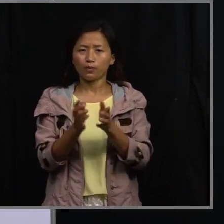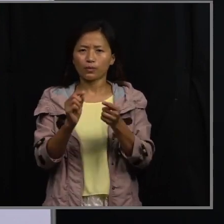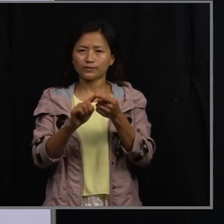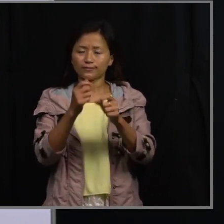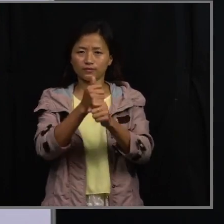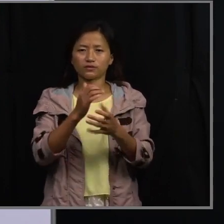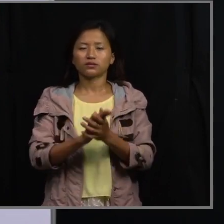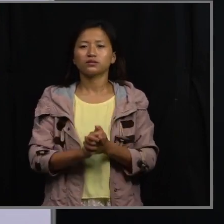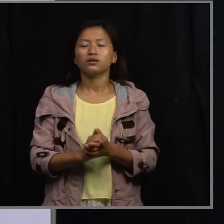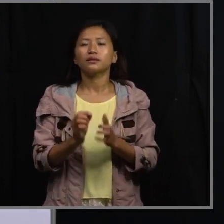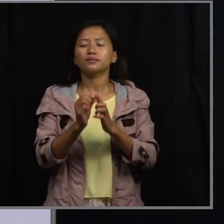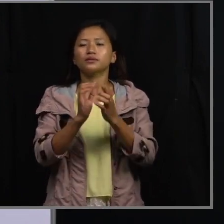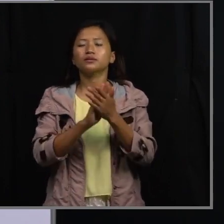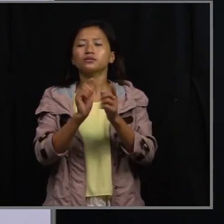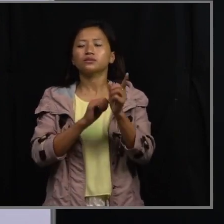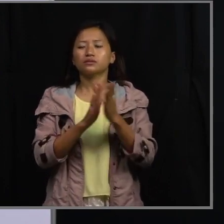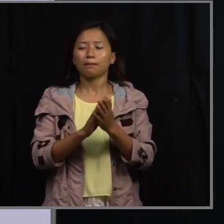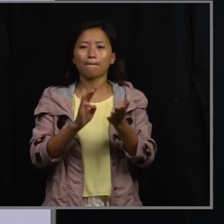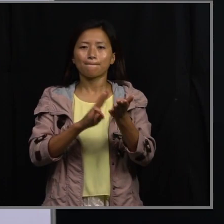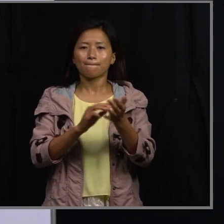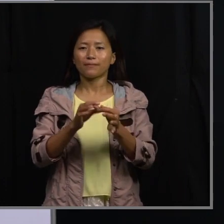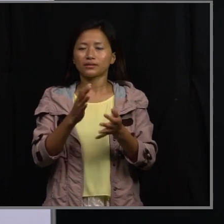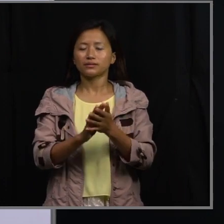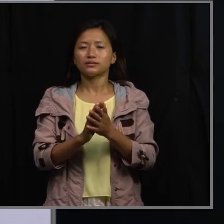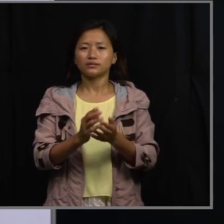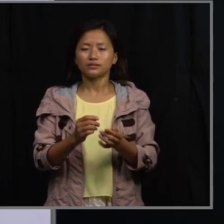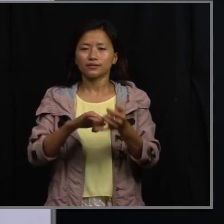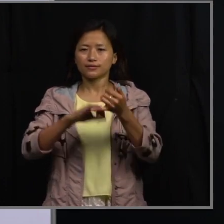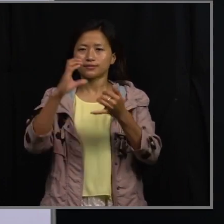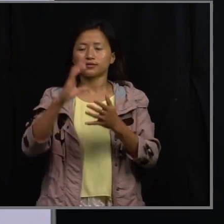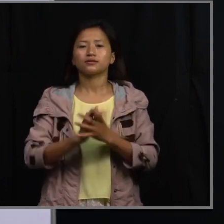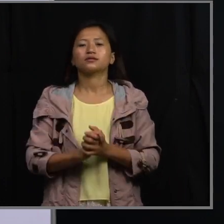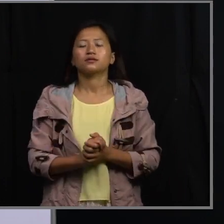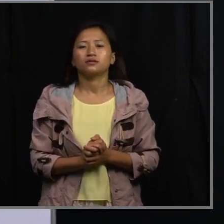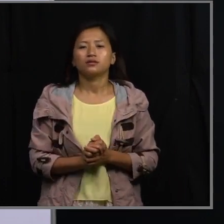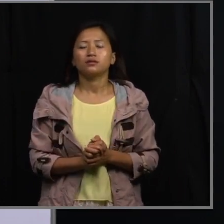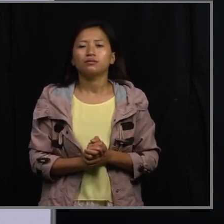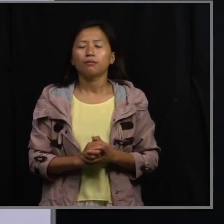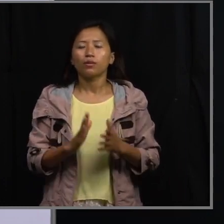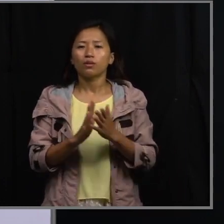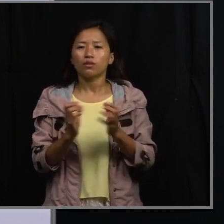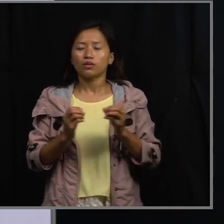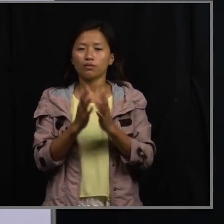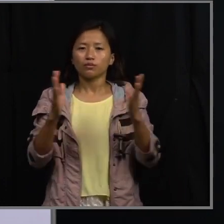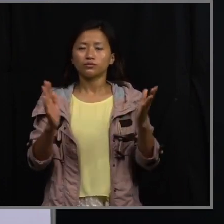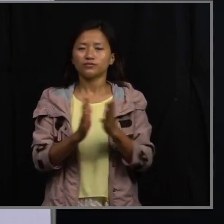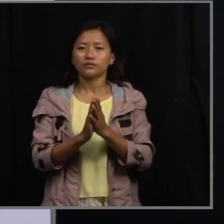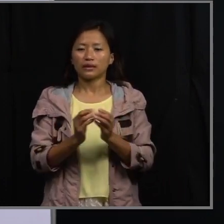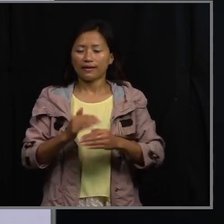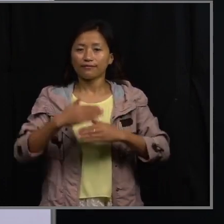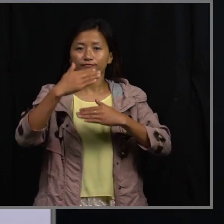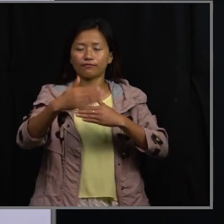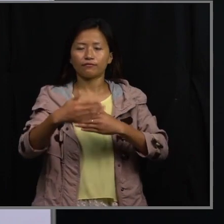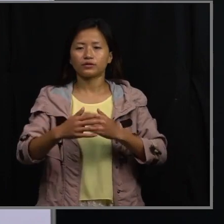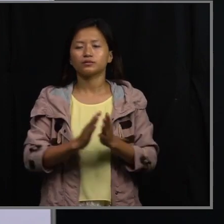so the physics or the medical science, right, it's right become more advanced because of the advancement